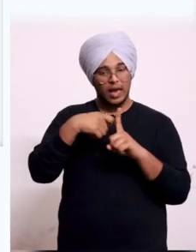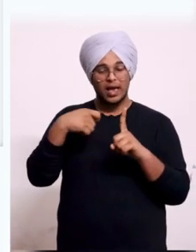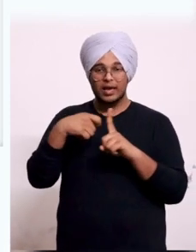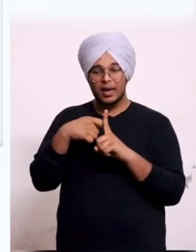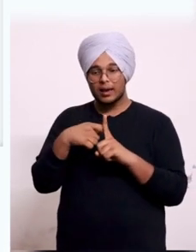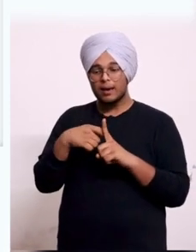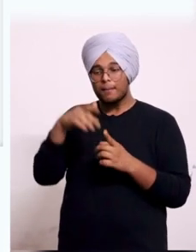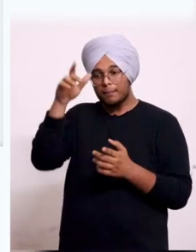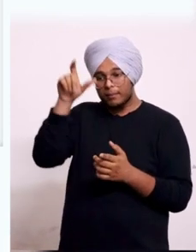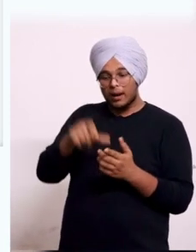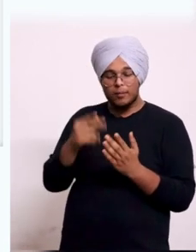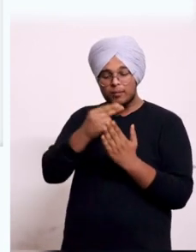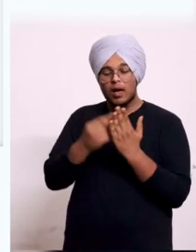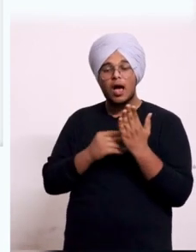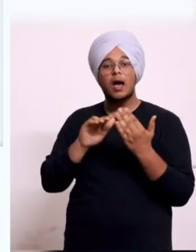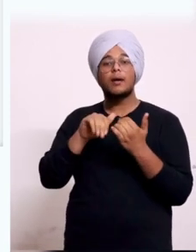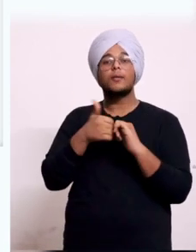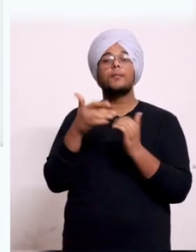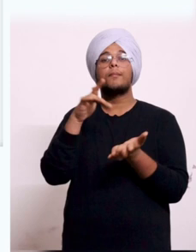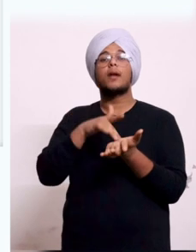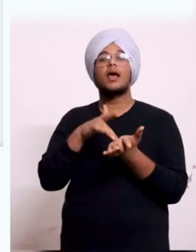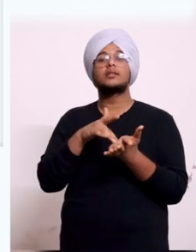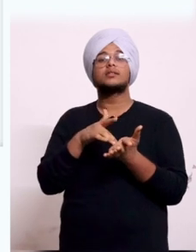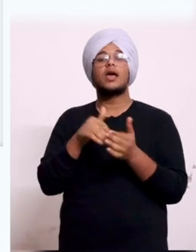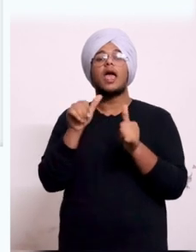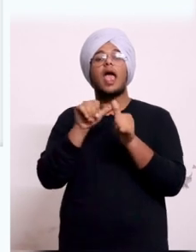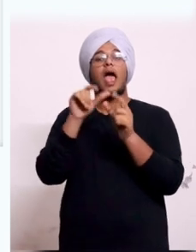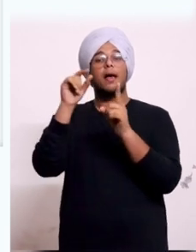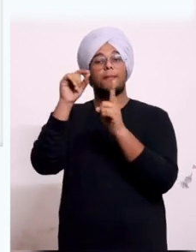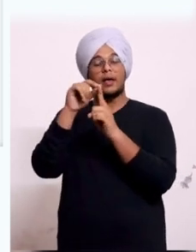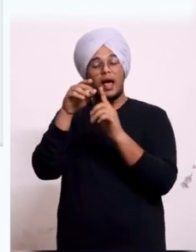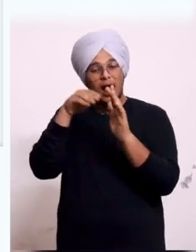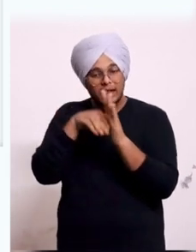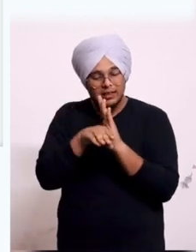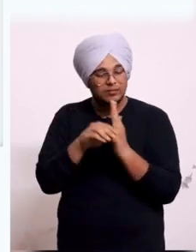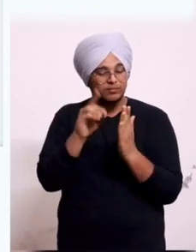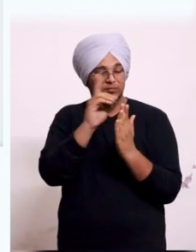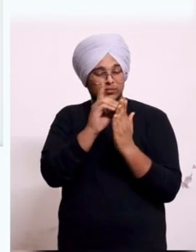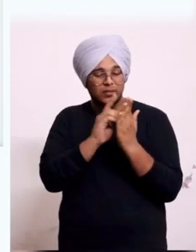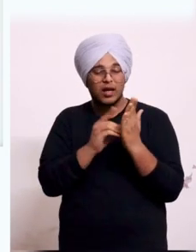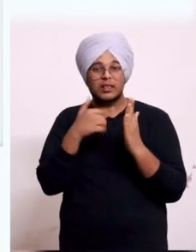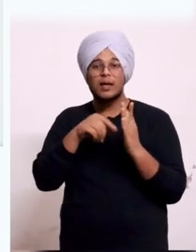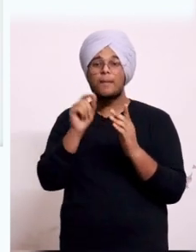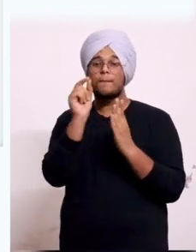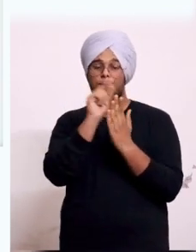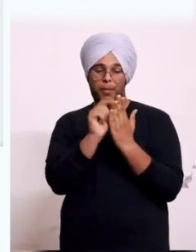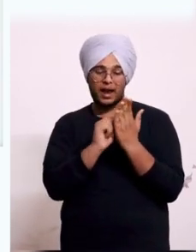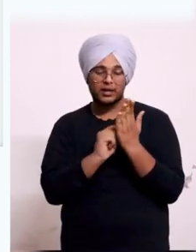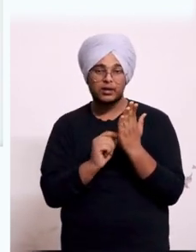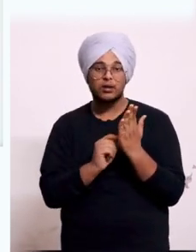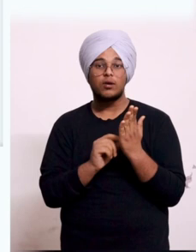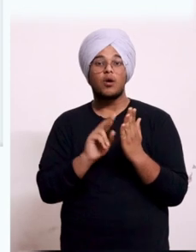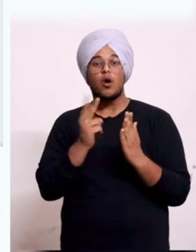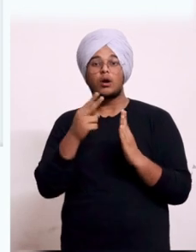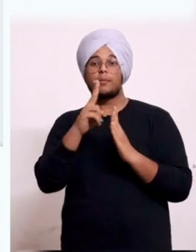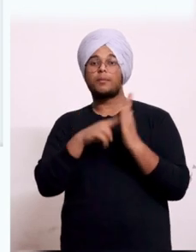in Machilipatnam, Andhra Pradesh also used a pen or kalam to paint the cloth. Kalamkari was eventually used